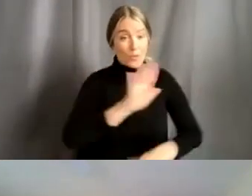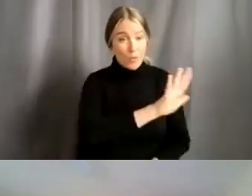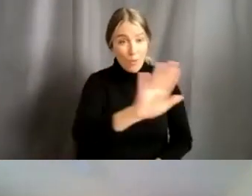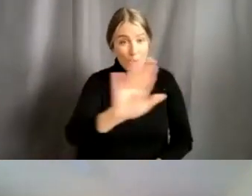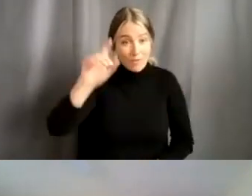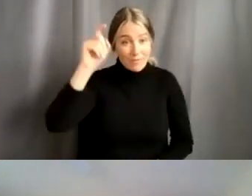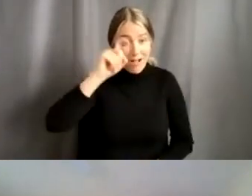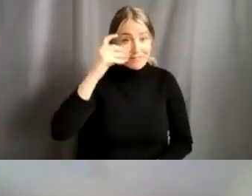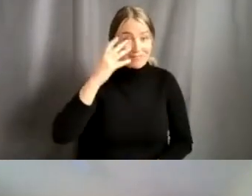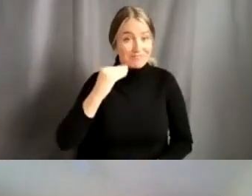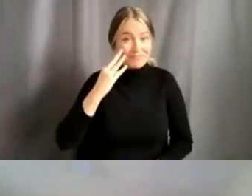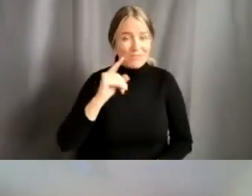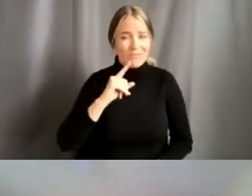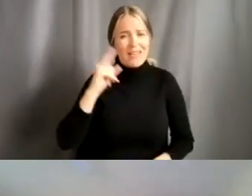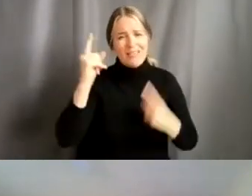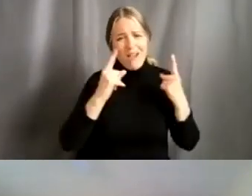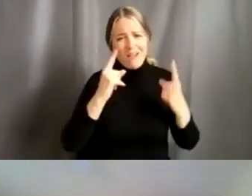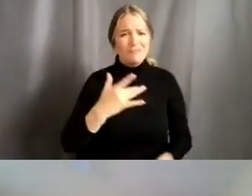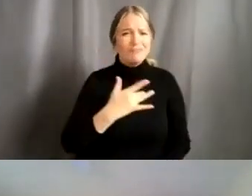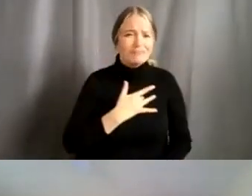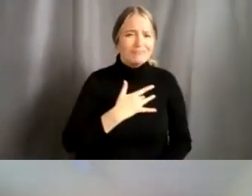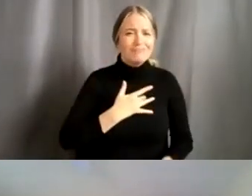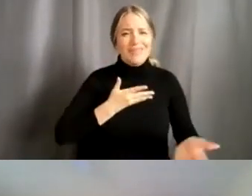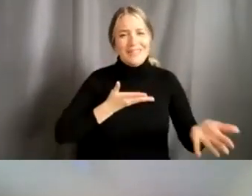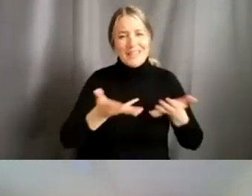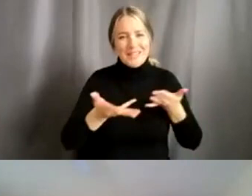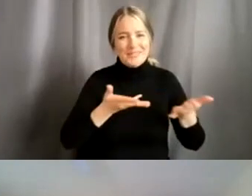Really thoughtful, really engaging.